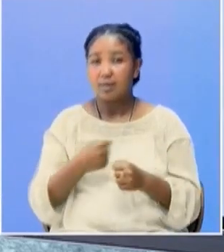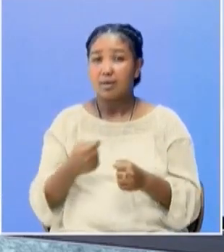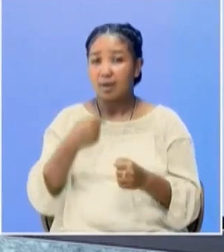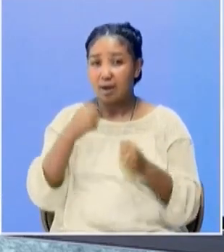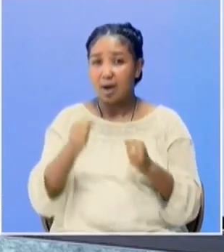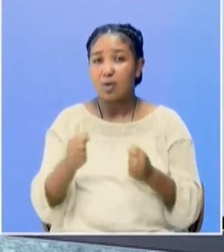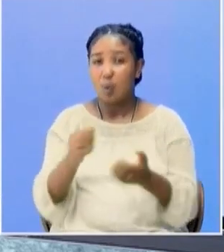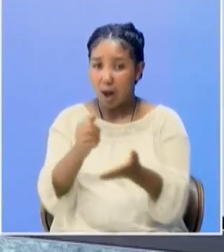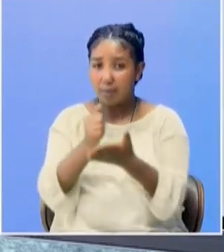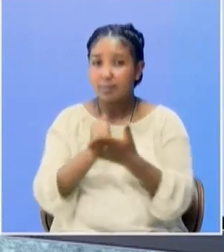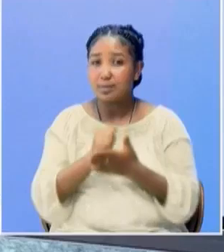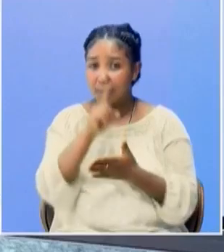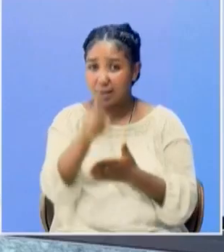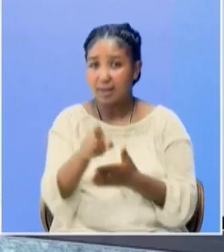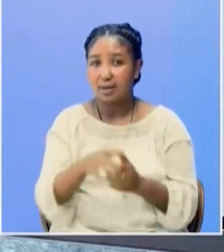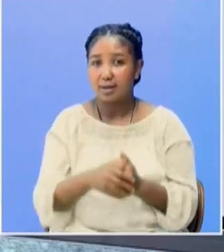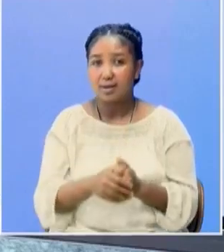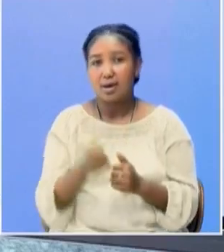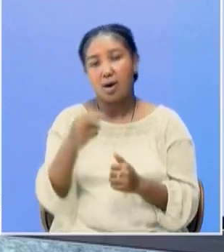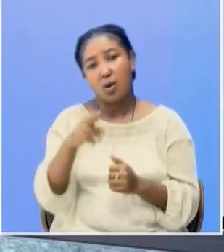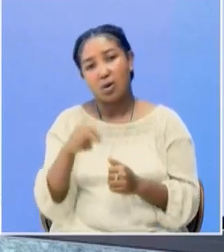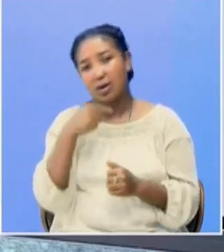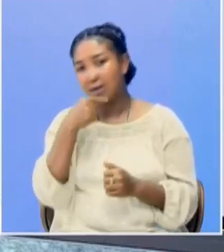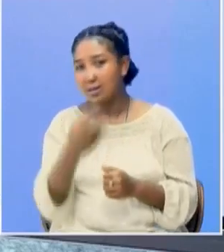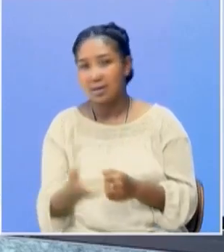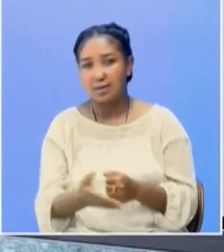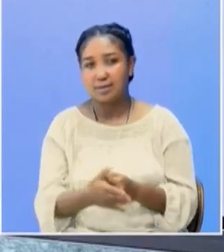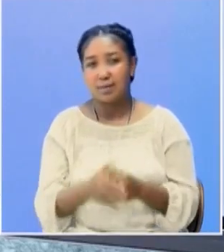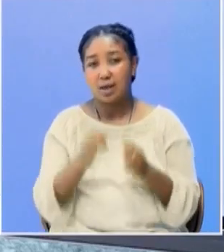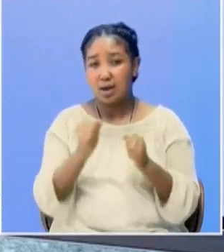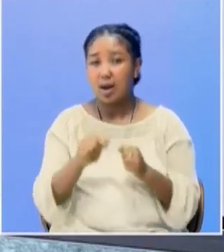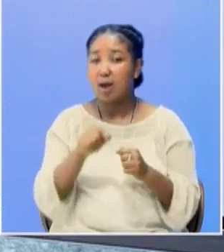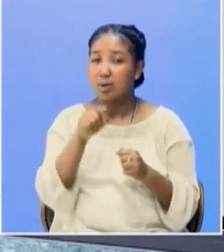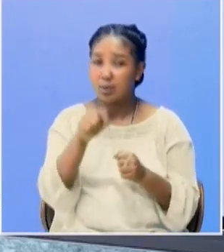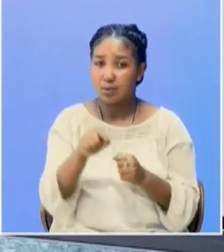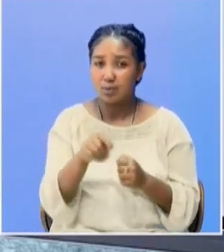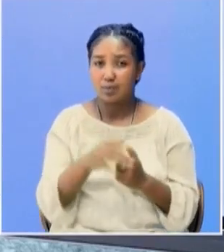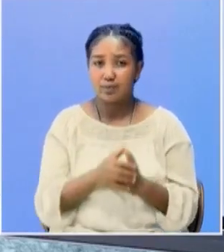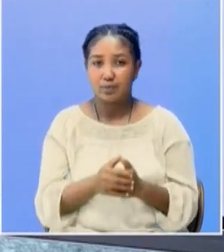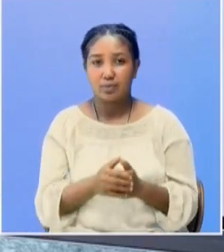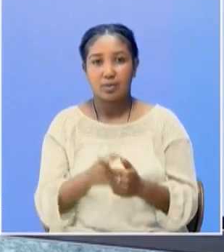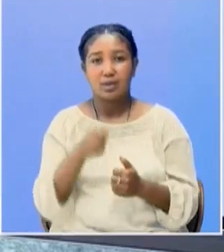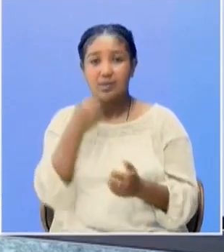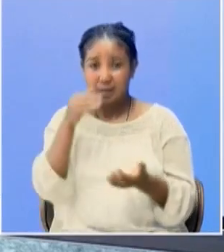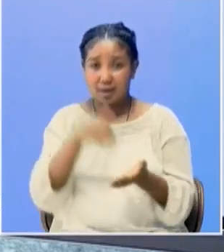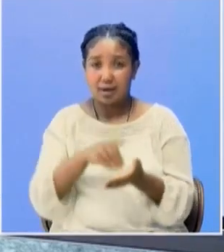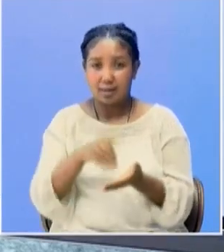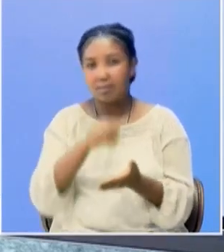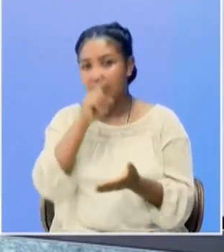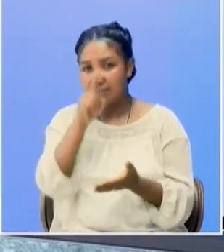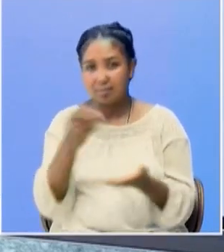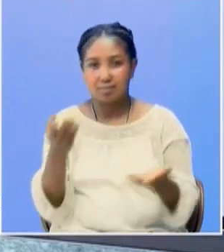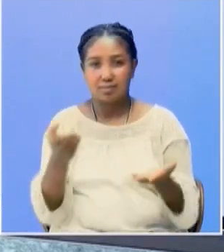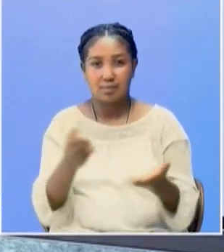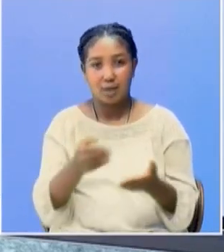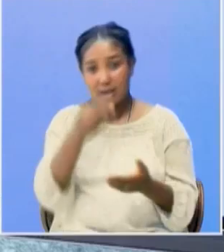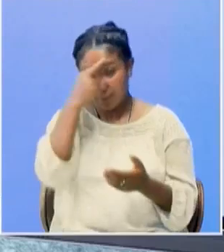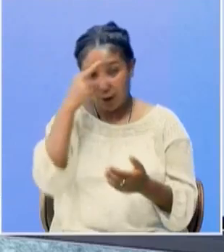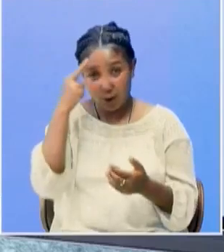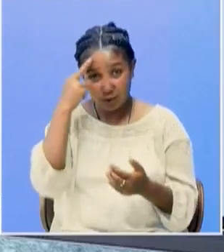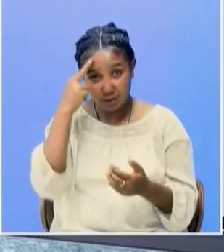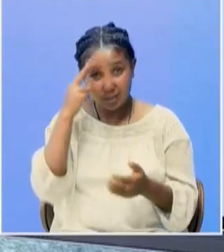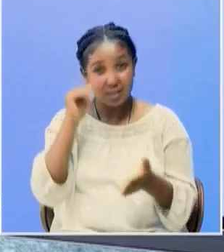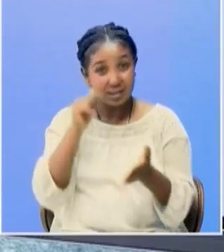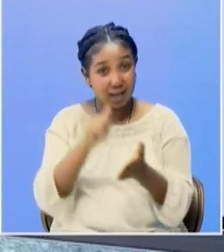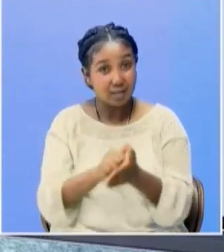you help me? Or maybe you can say, can you say it again? Okay? Because